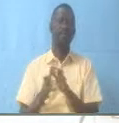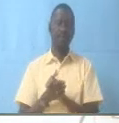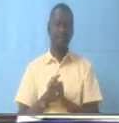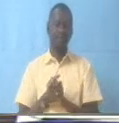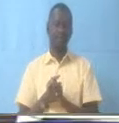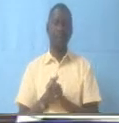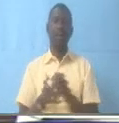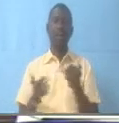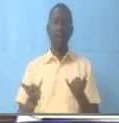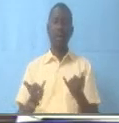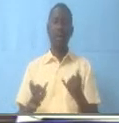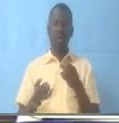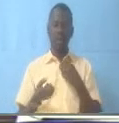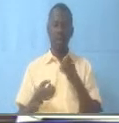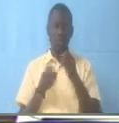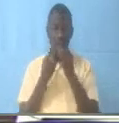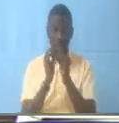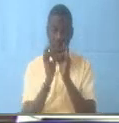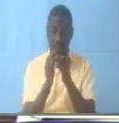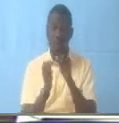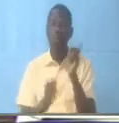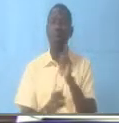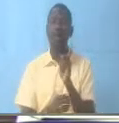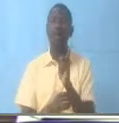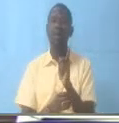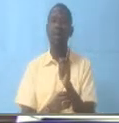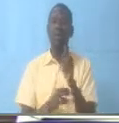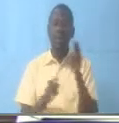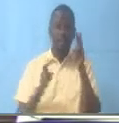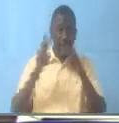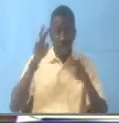tell us what the findings were